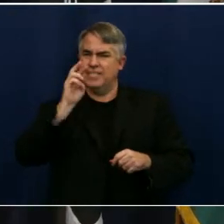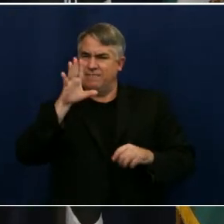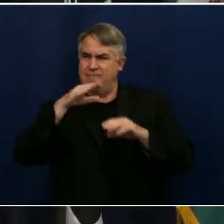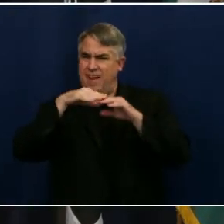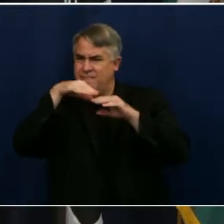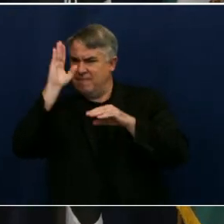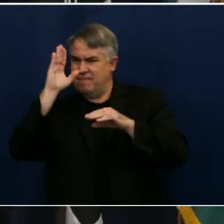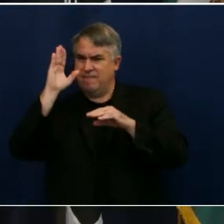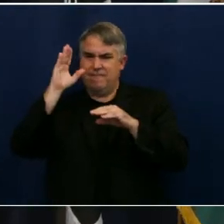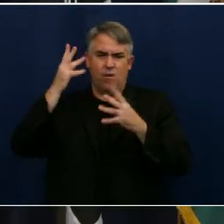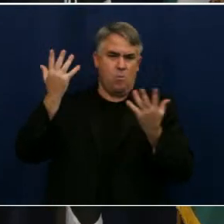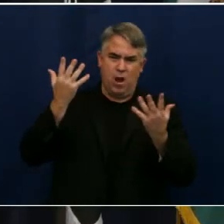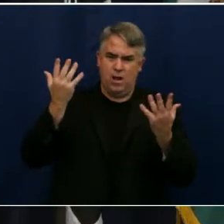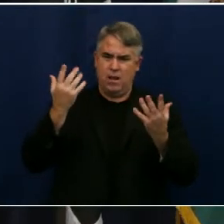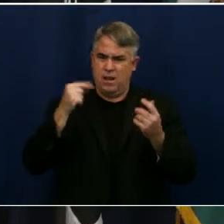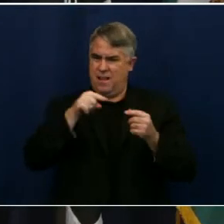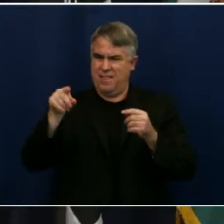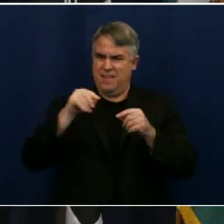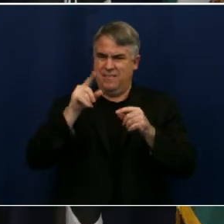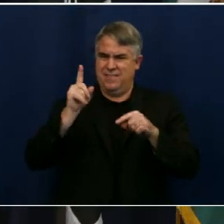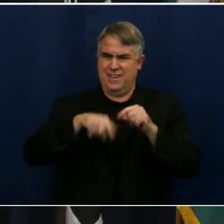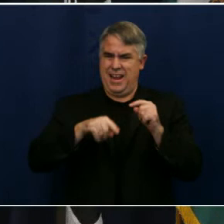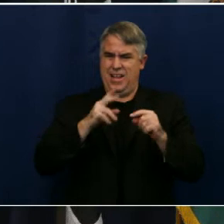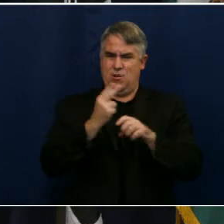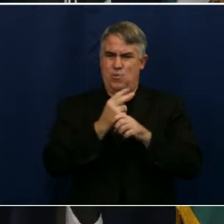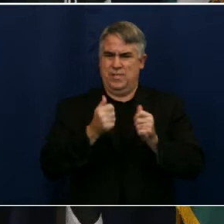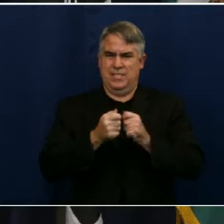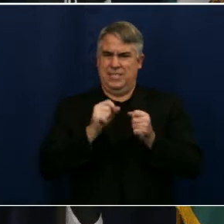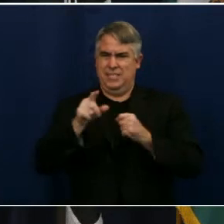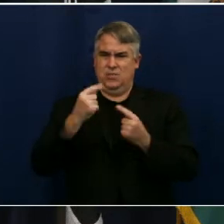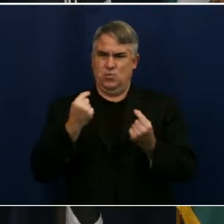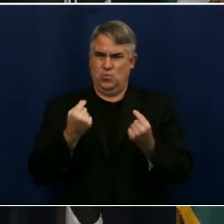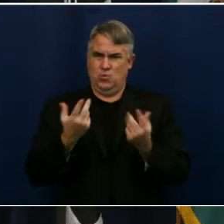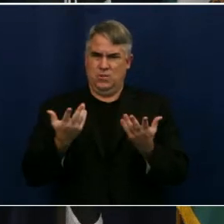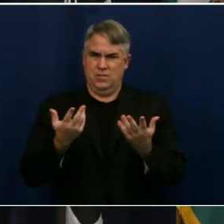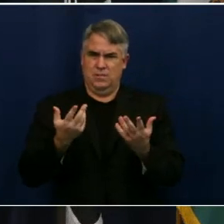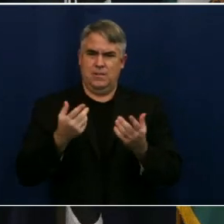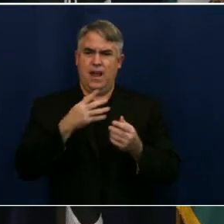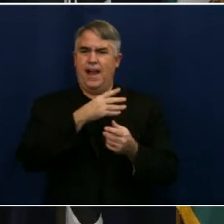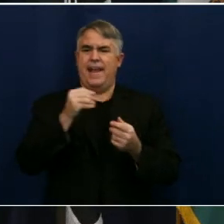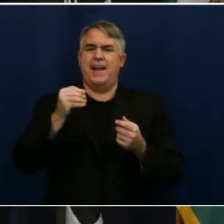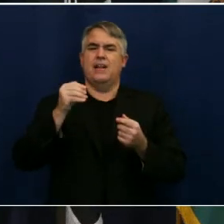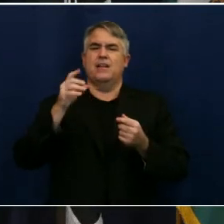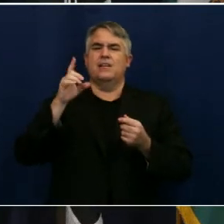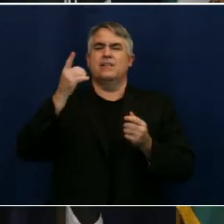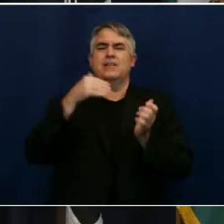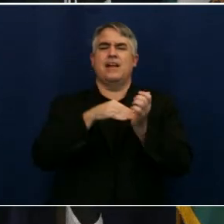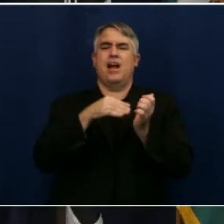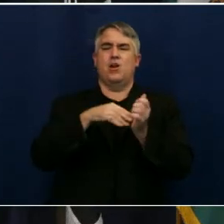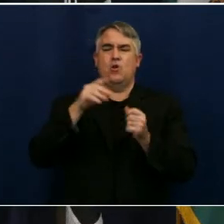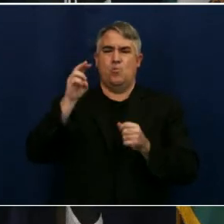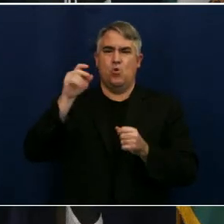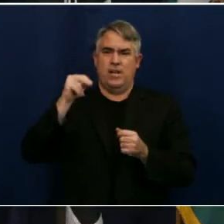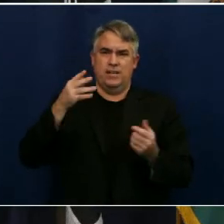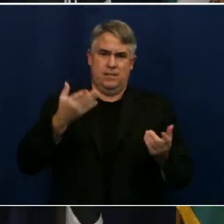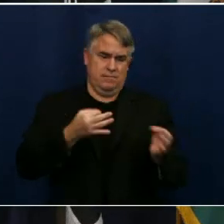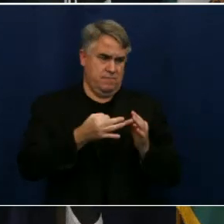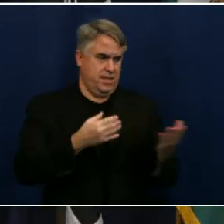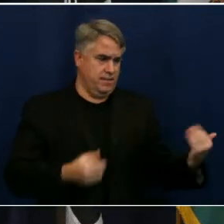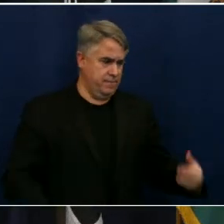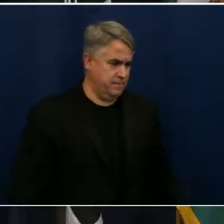well, since many aren't tech savvy? And then she has a question for Dr. Wooten, so. Sí, la pregunta